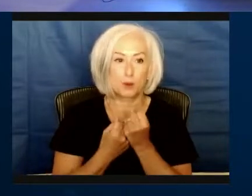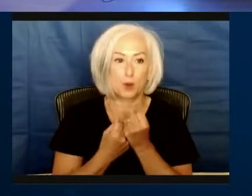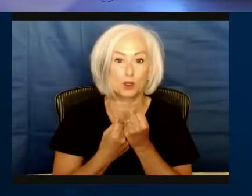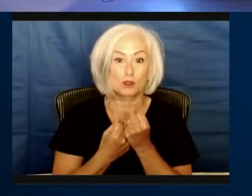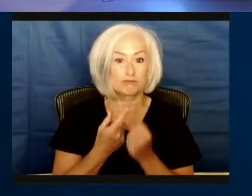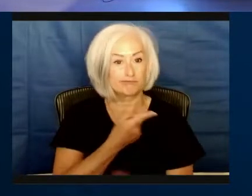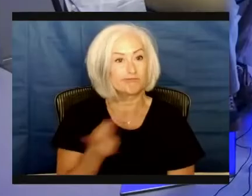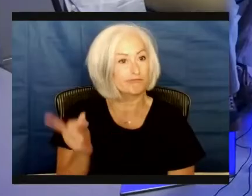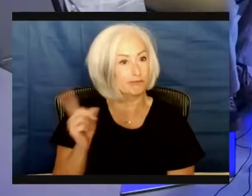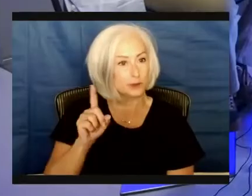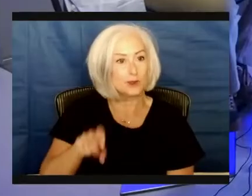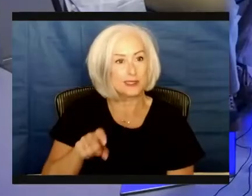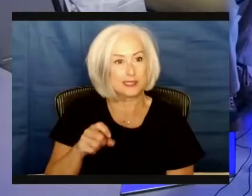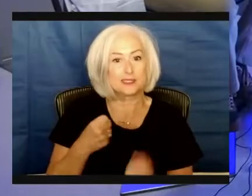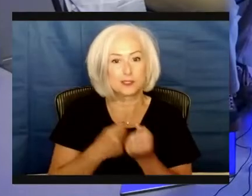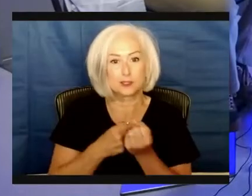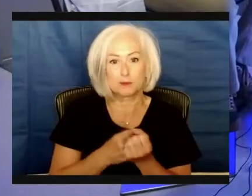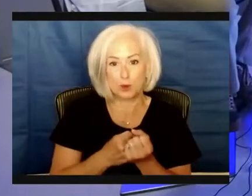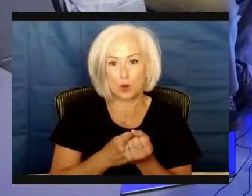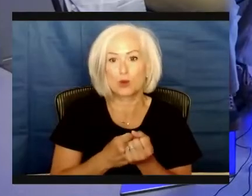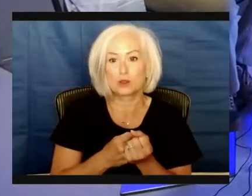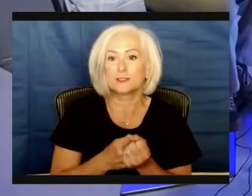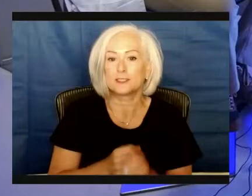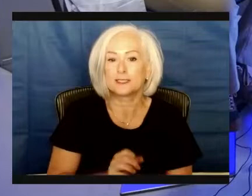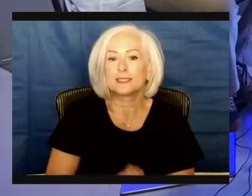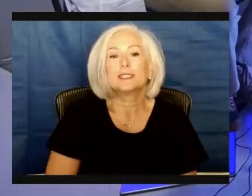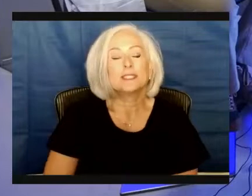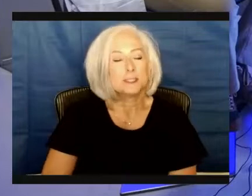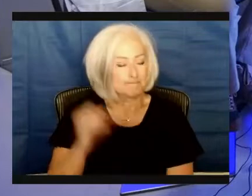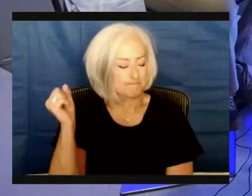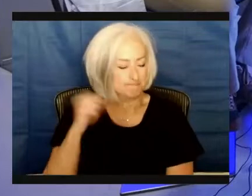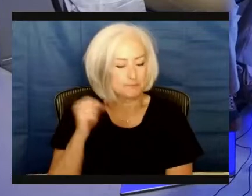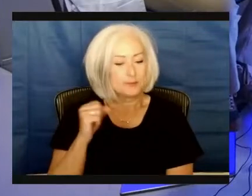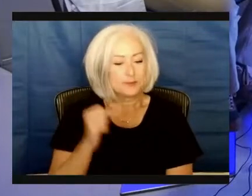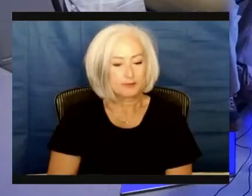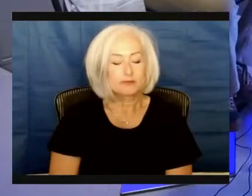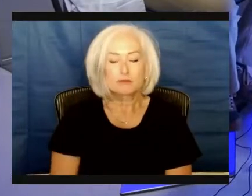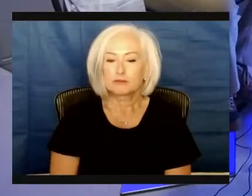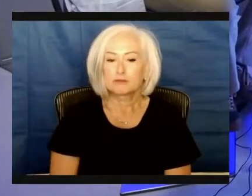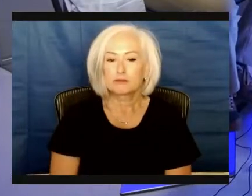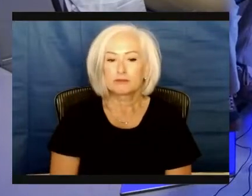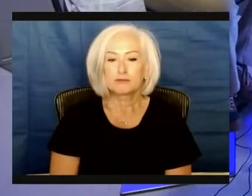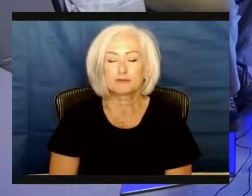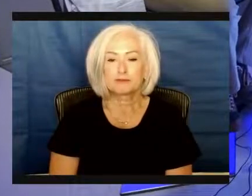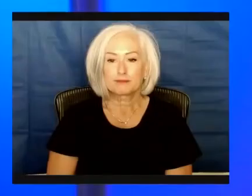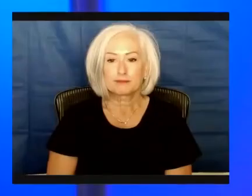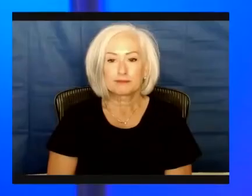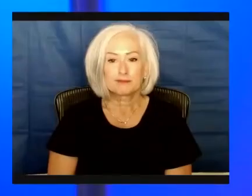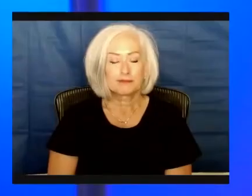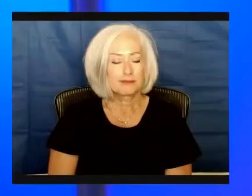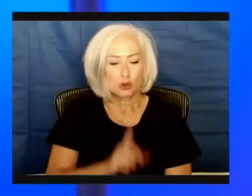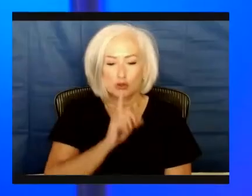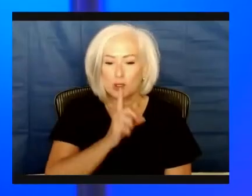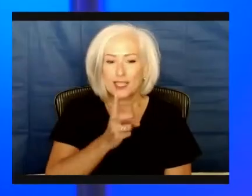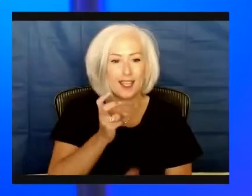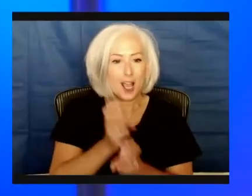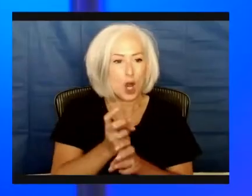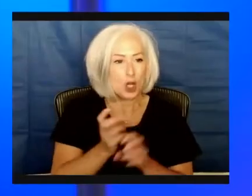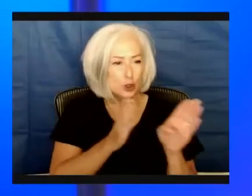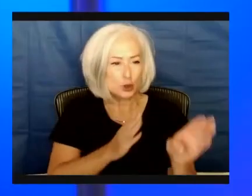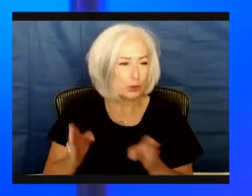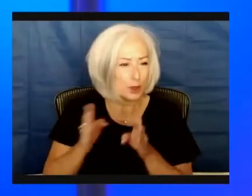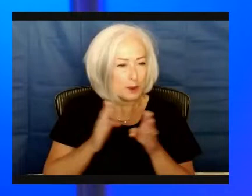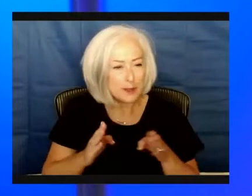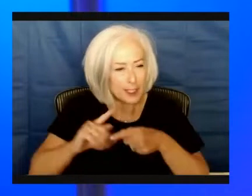the ER folks too, right? That's a big deal. You guys see a lot of absolutely. things. Yeah, I mean, it's one of those, it's hard to prepare and train for realistic